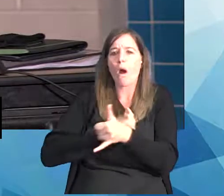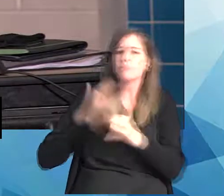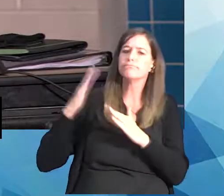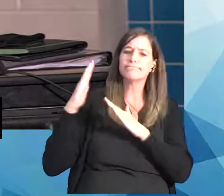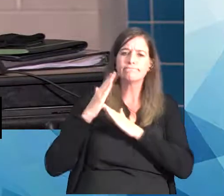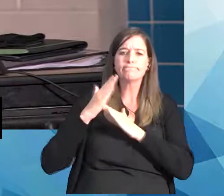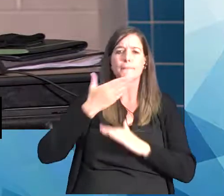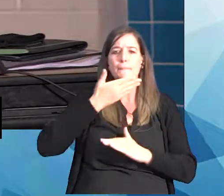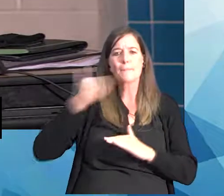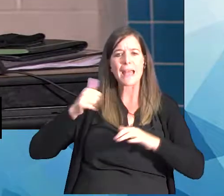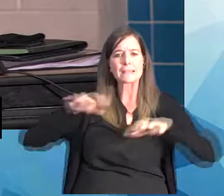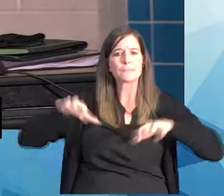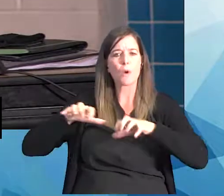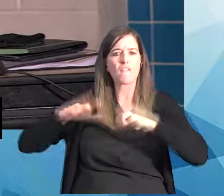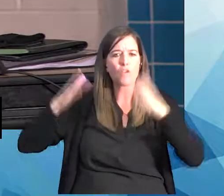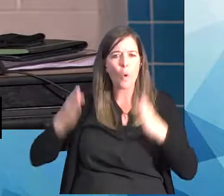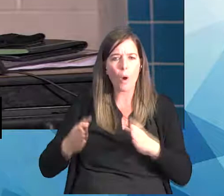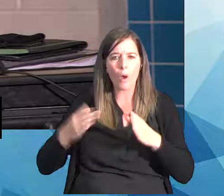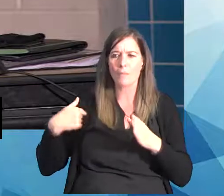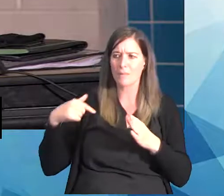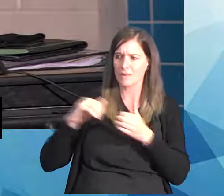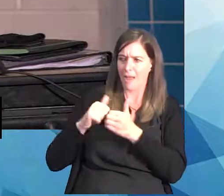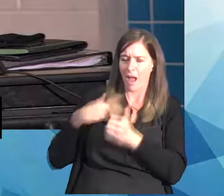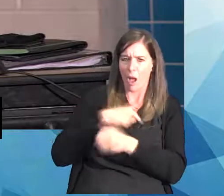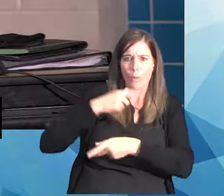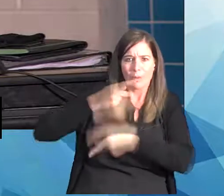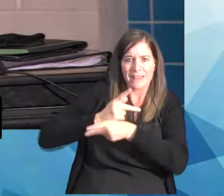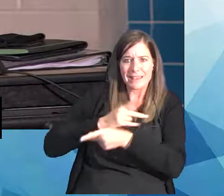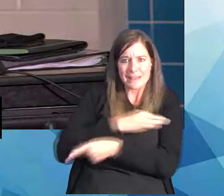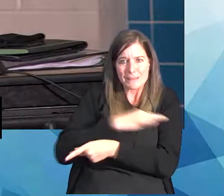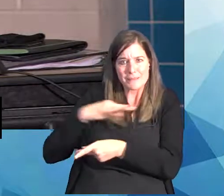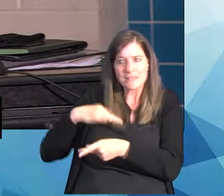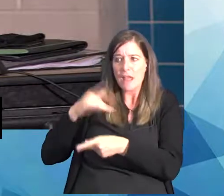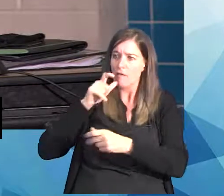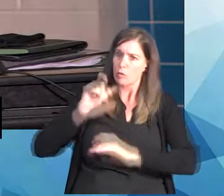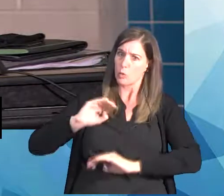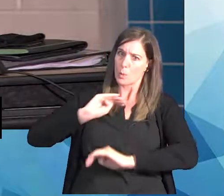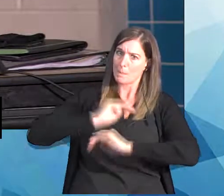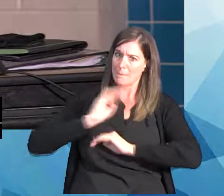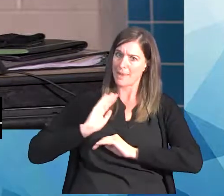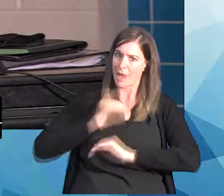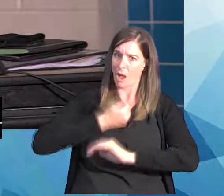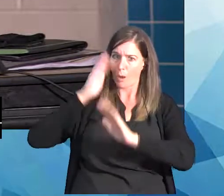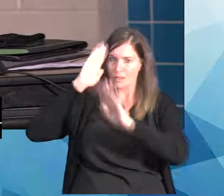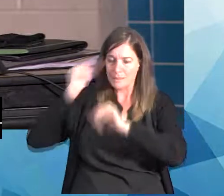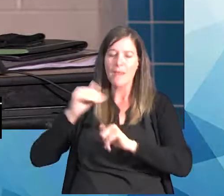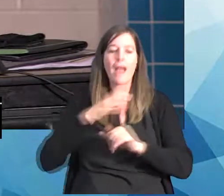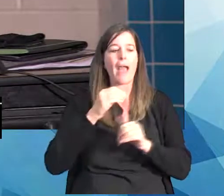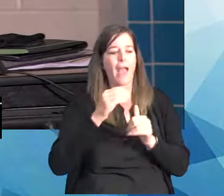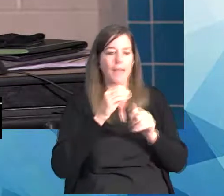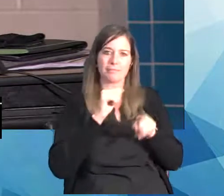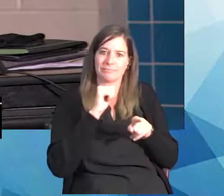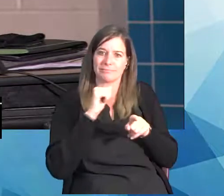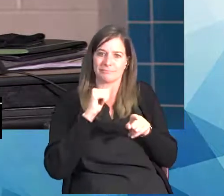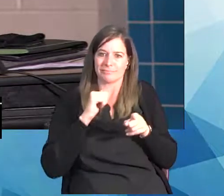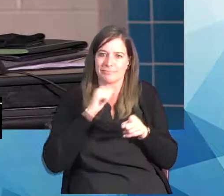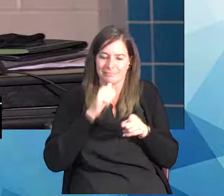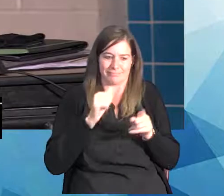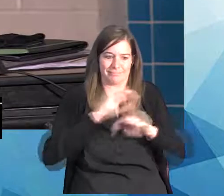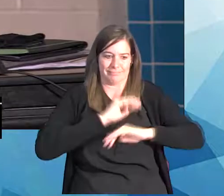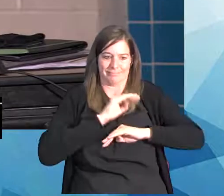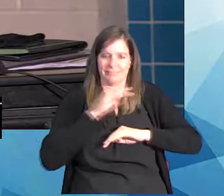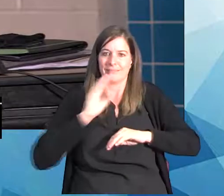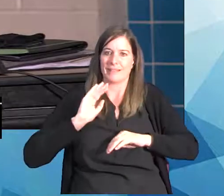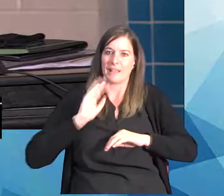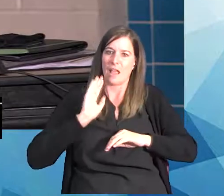with good performance and measures to reduce those who do not meet department expectations year after year? What